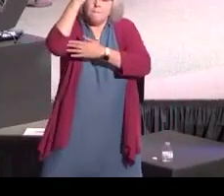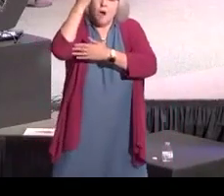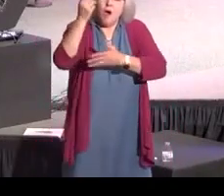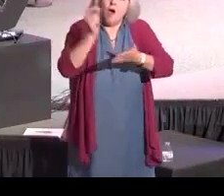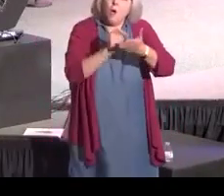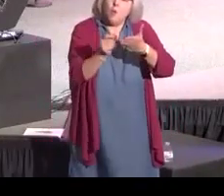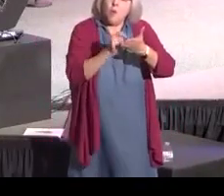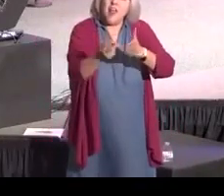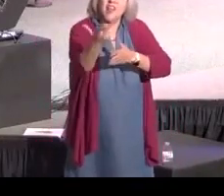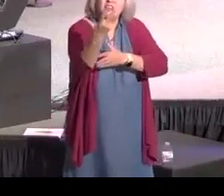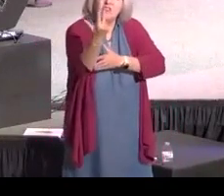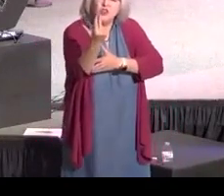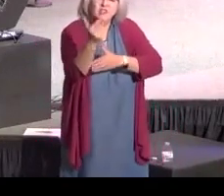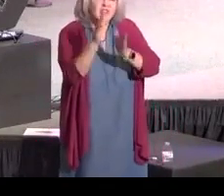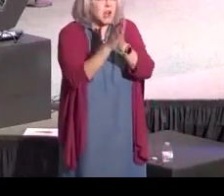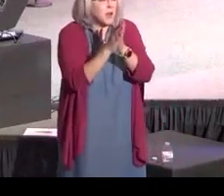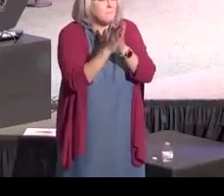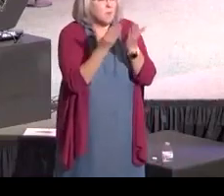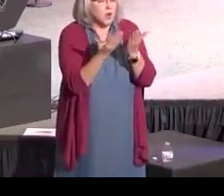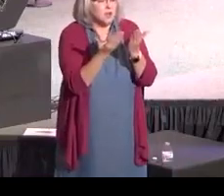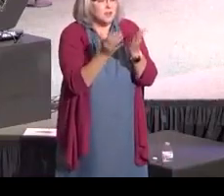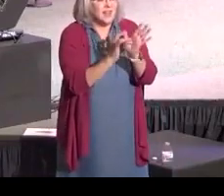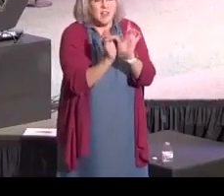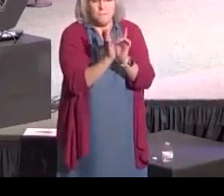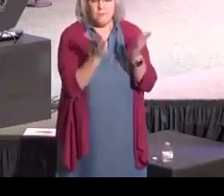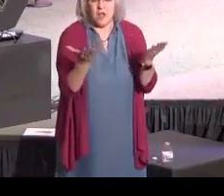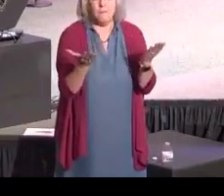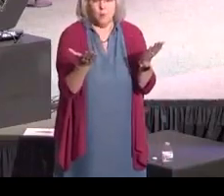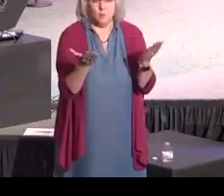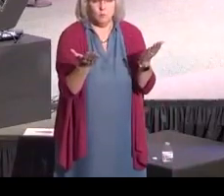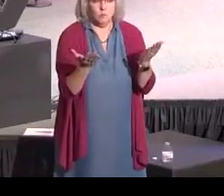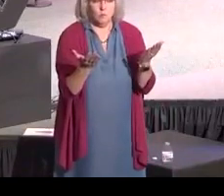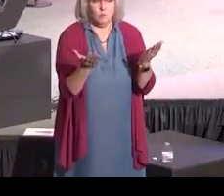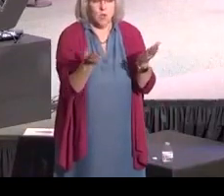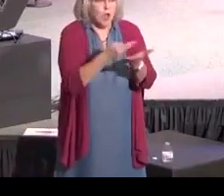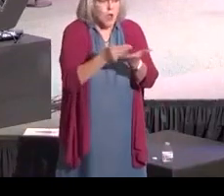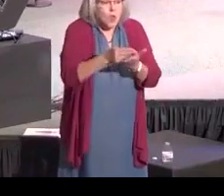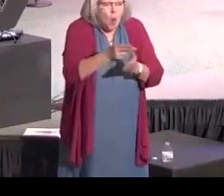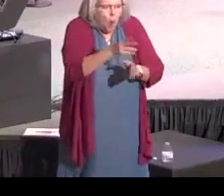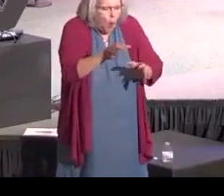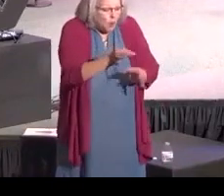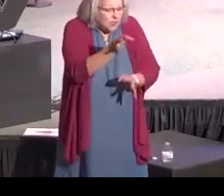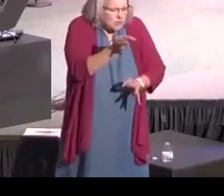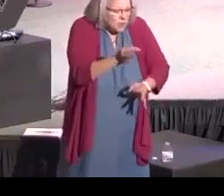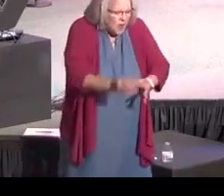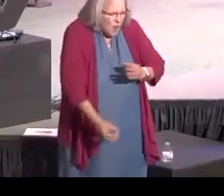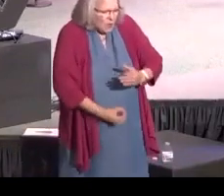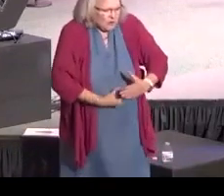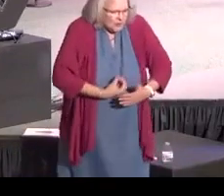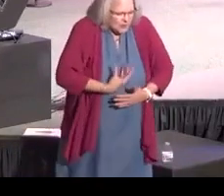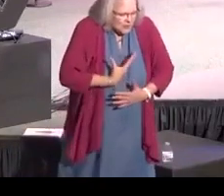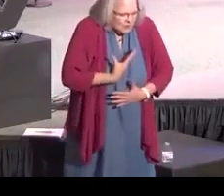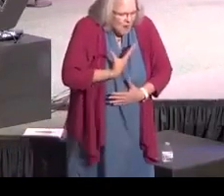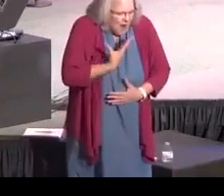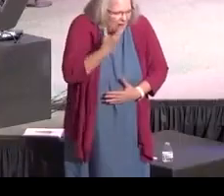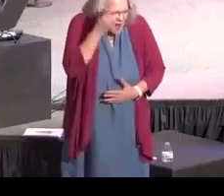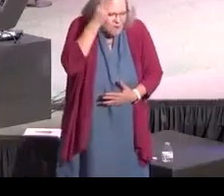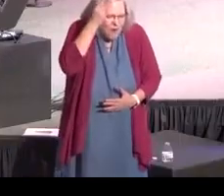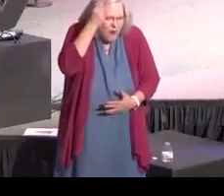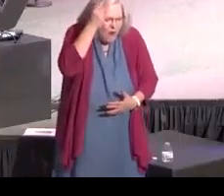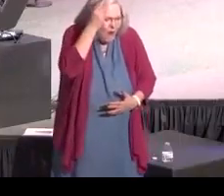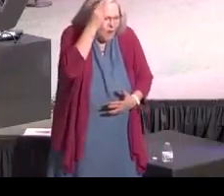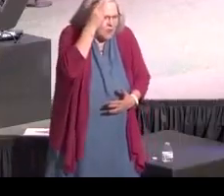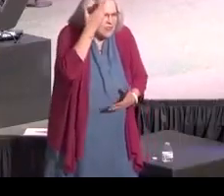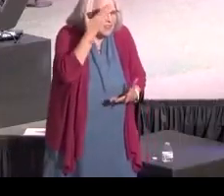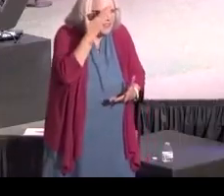lesson for today. It's called prophetic agency. The Holy Spirit inspiring human